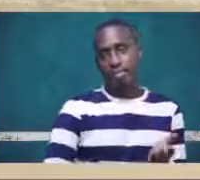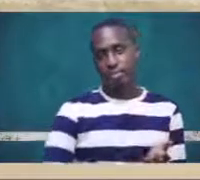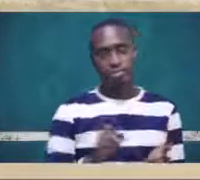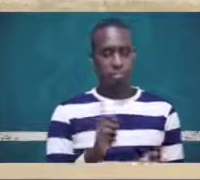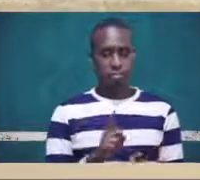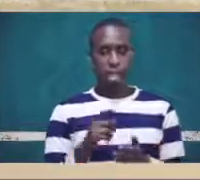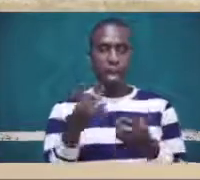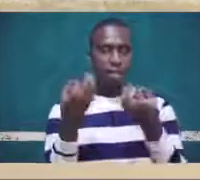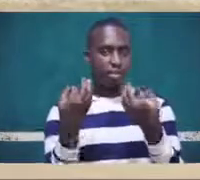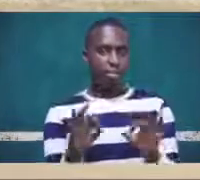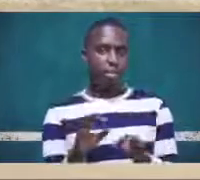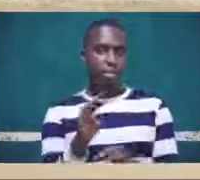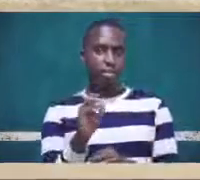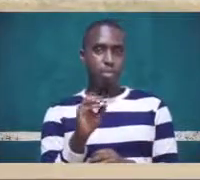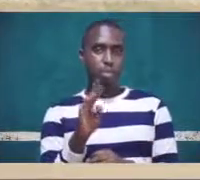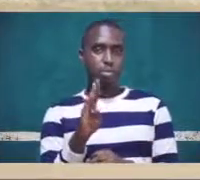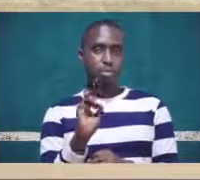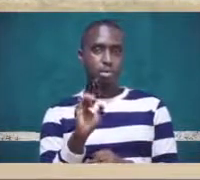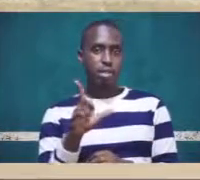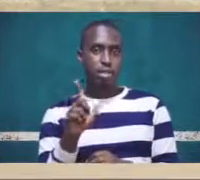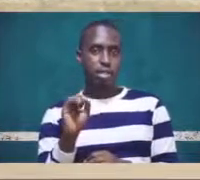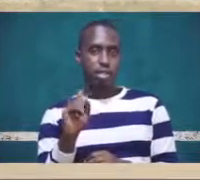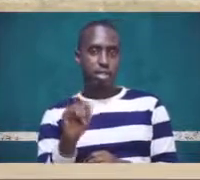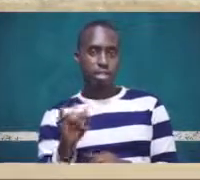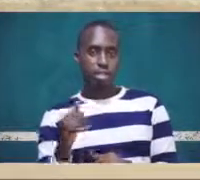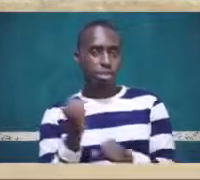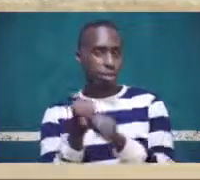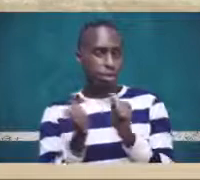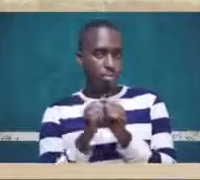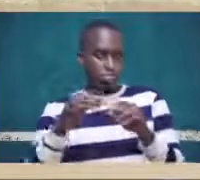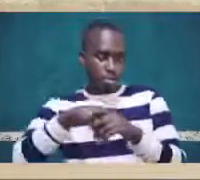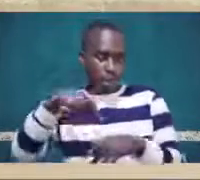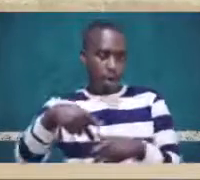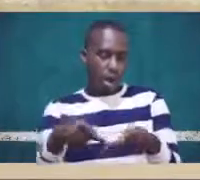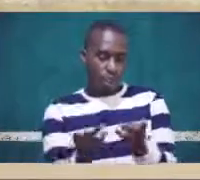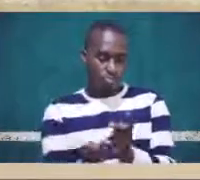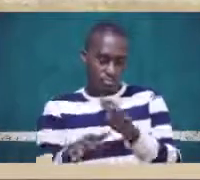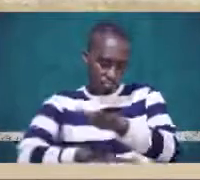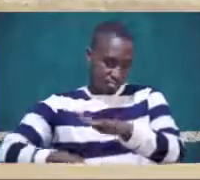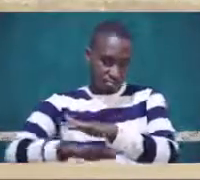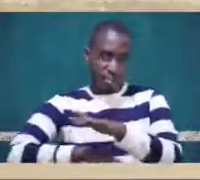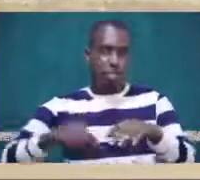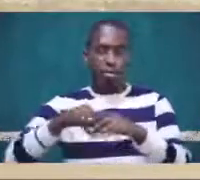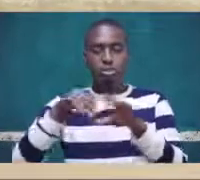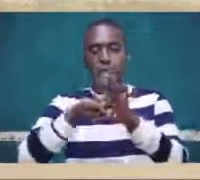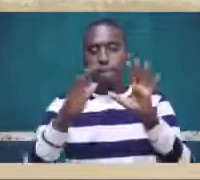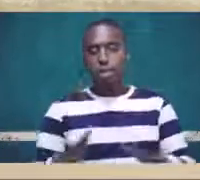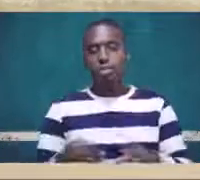Now, there is free mobility of factors of production within the region on member